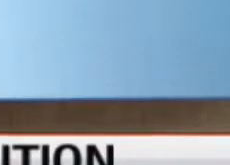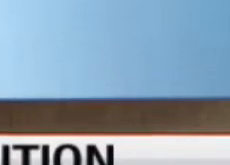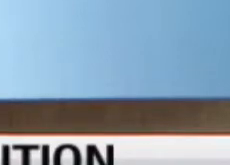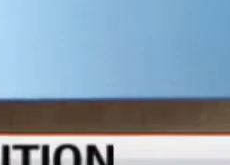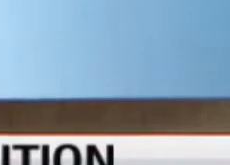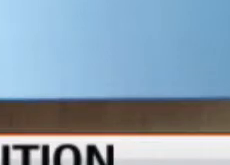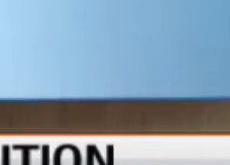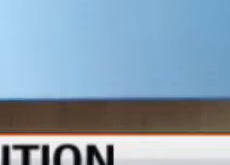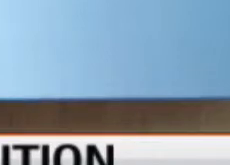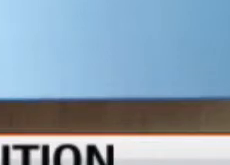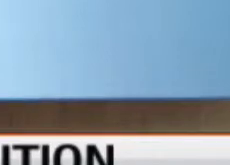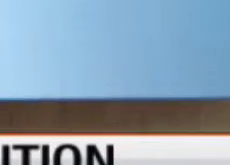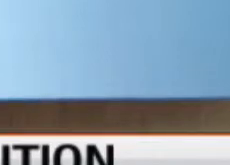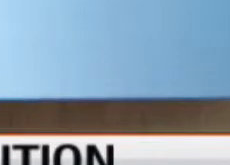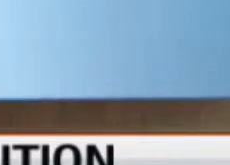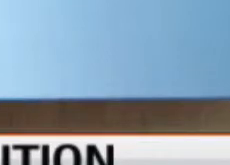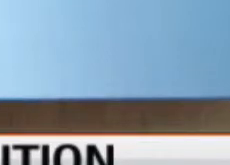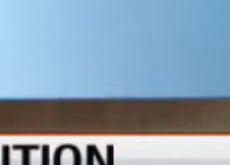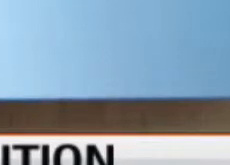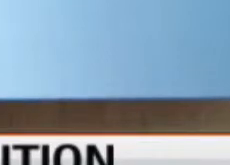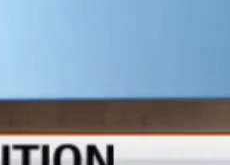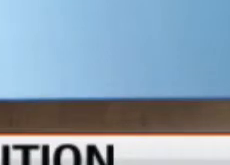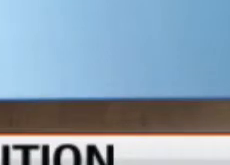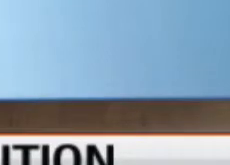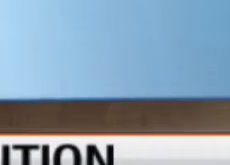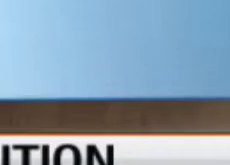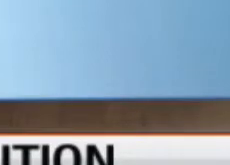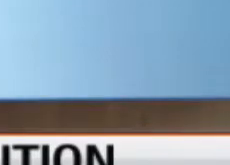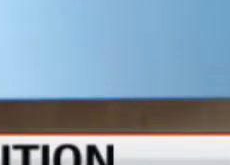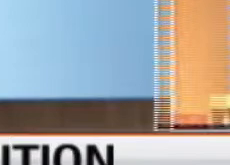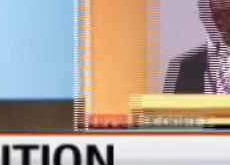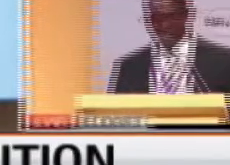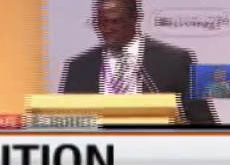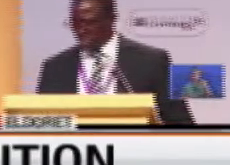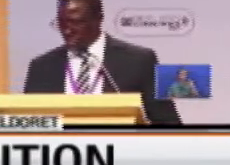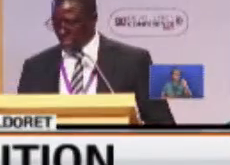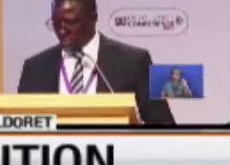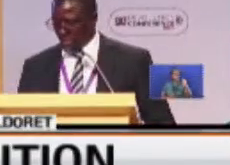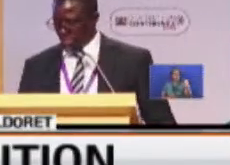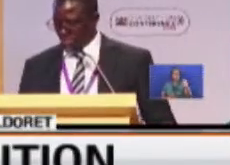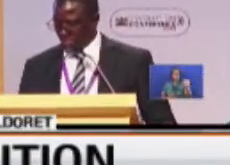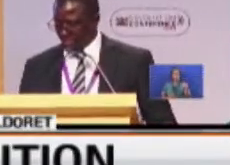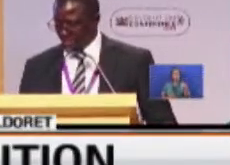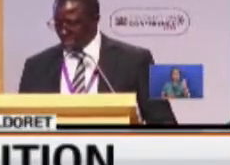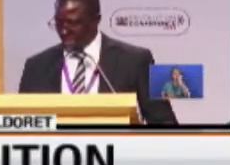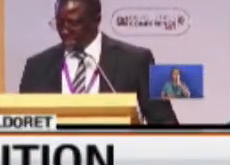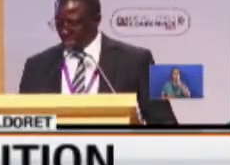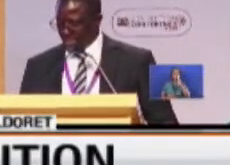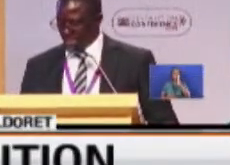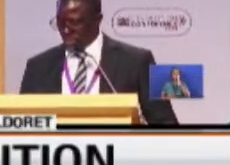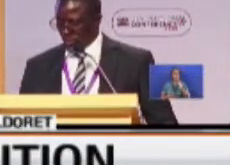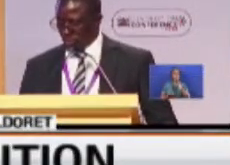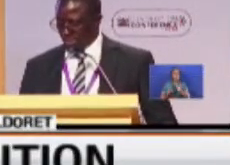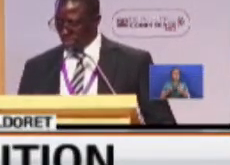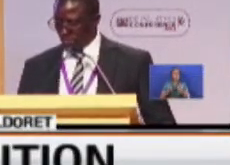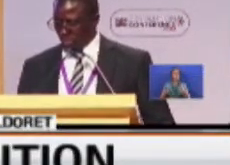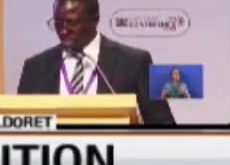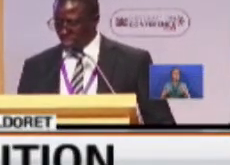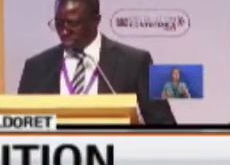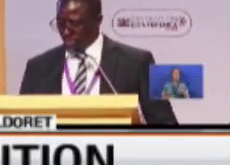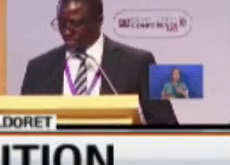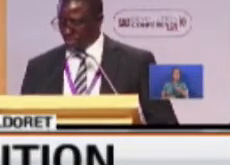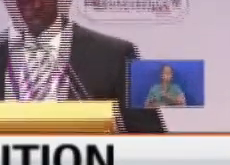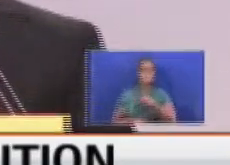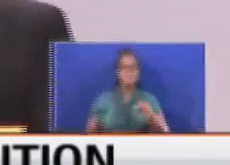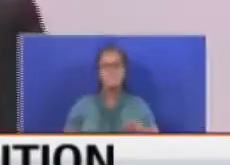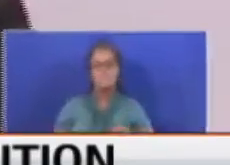made after a decade of devolved leadership. Let's cross over live and take a look at some of the developments that are happening at this